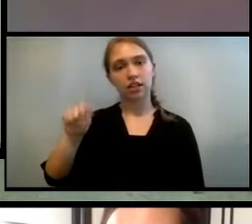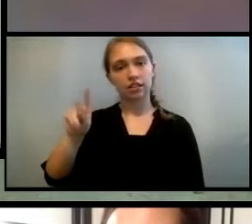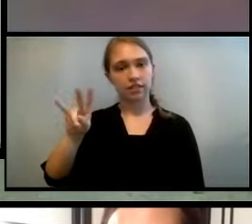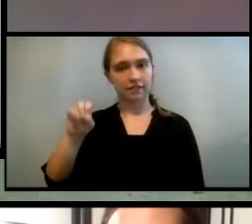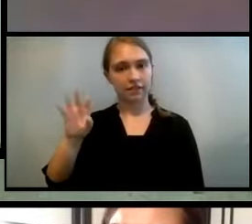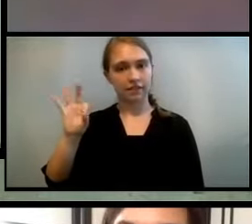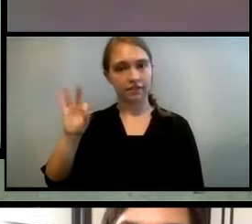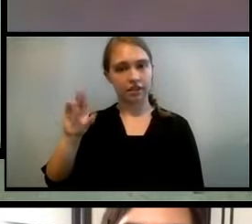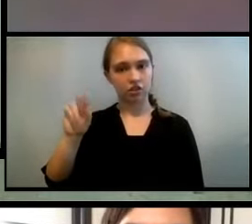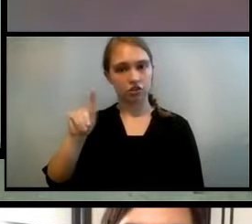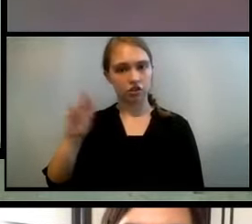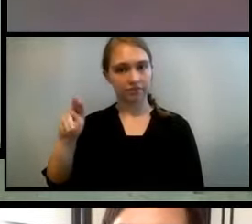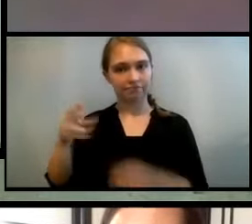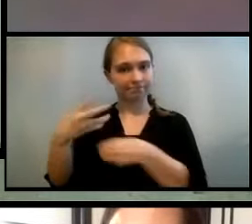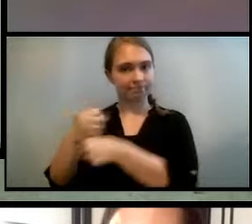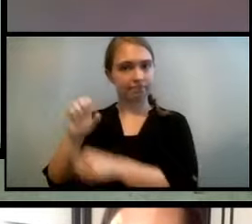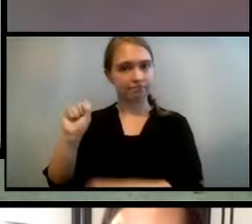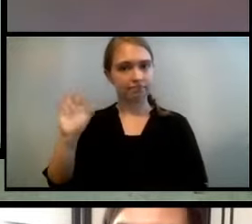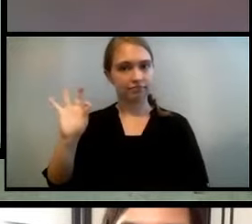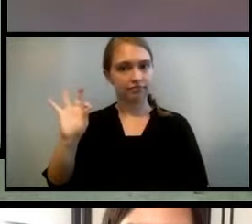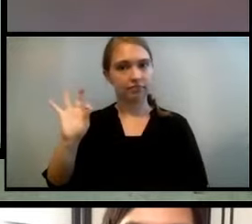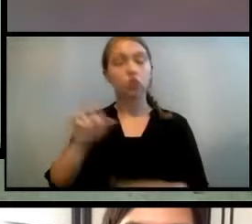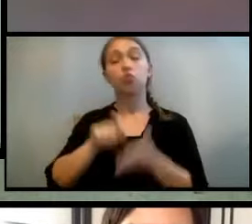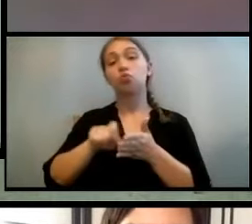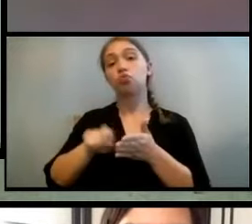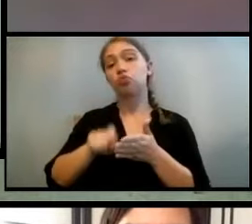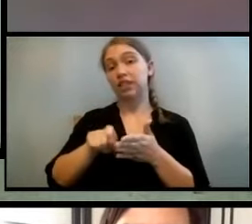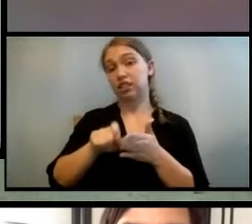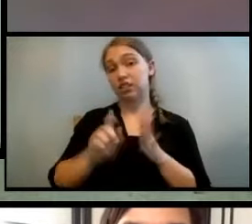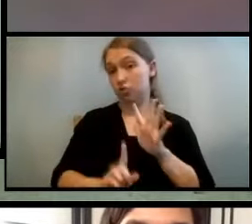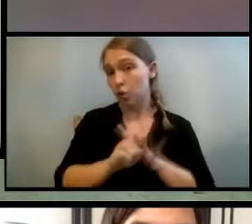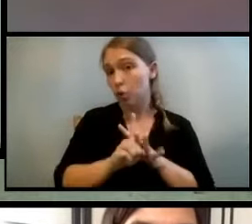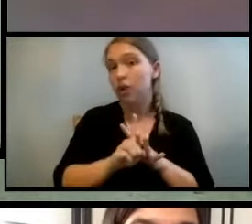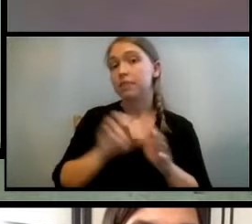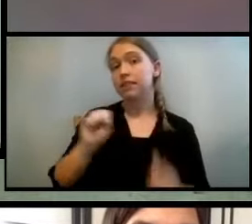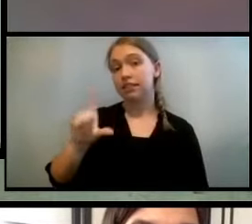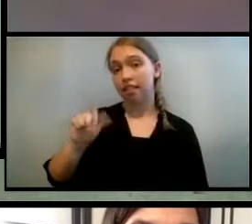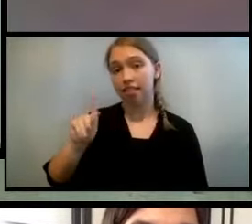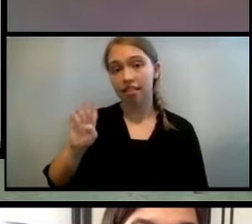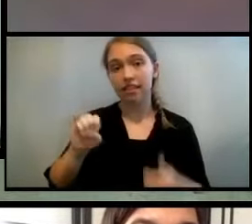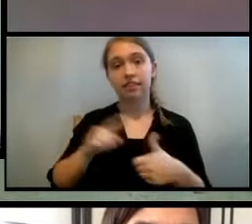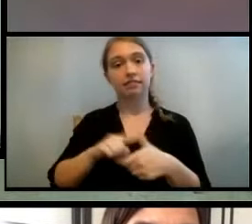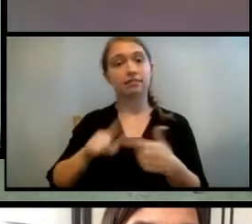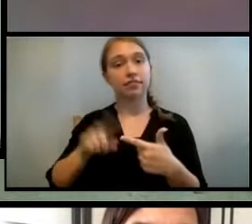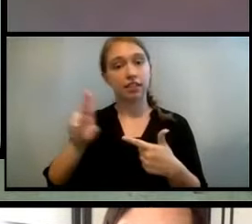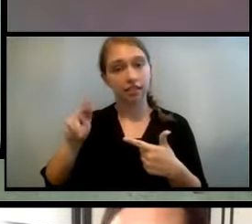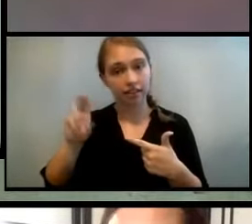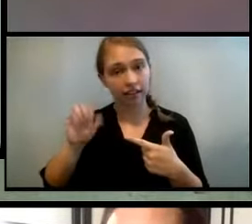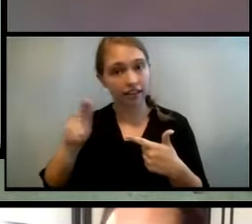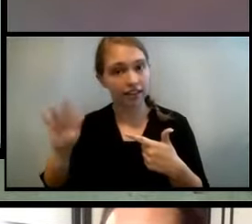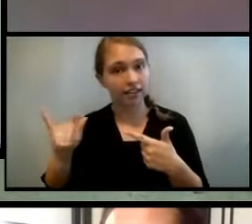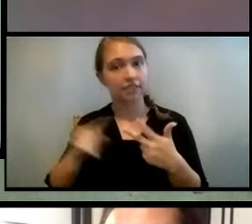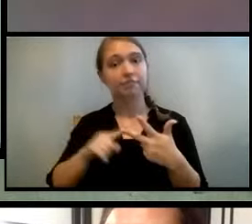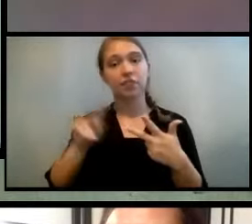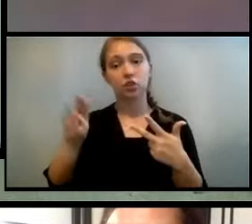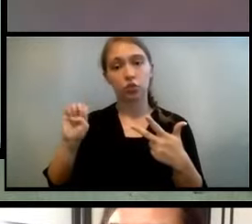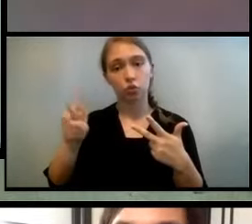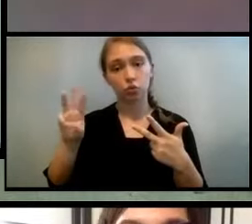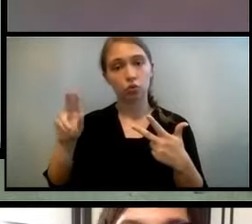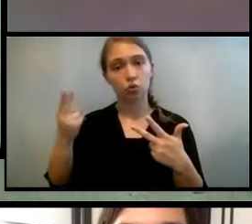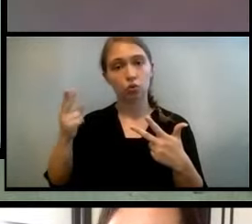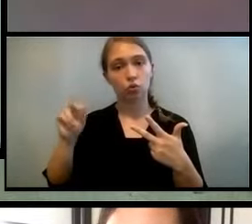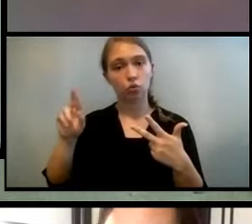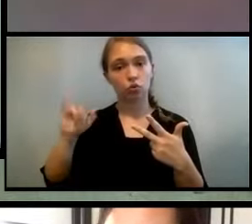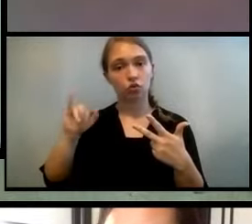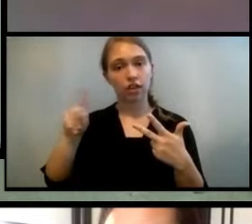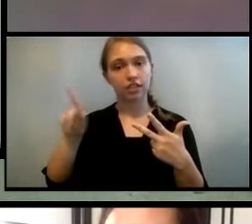and magazines, including Slate, Uncanny, and Strange Horizons. Check out her new story in Uncanny this week. She's been